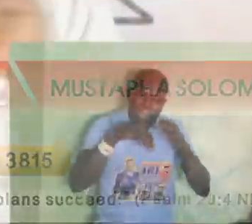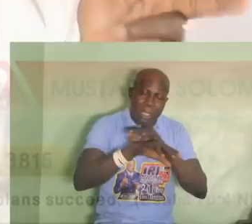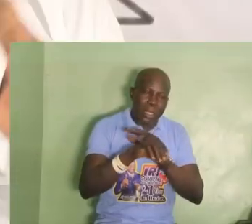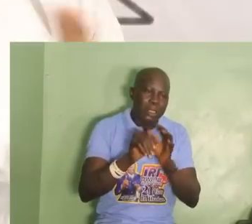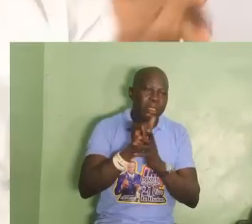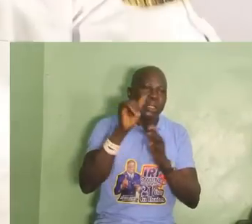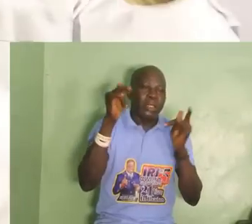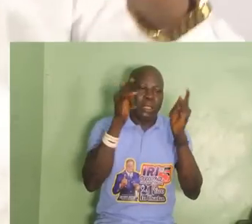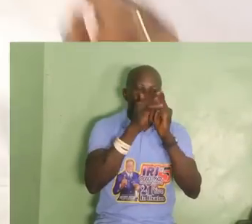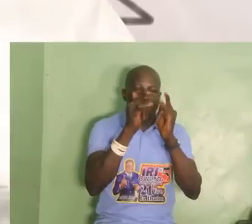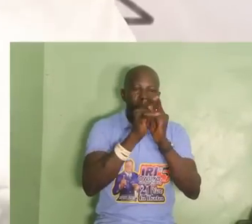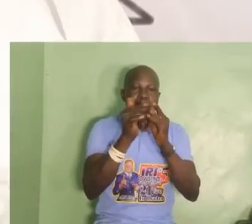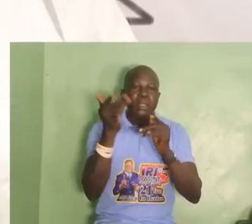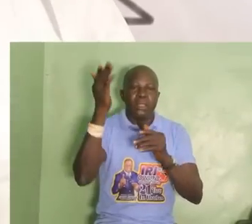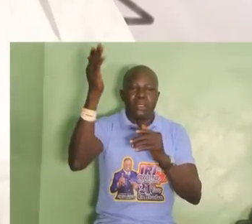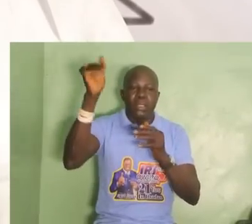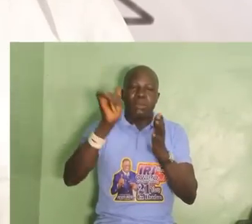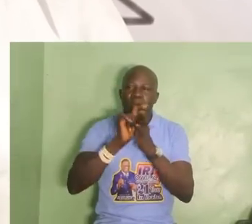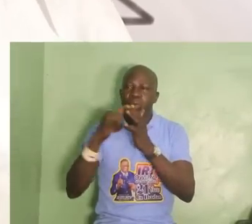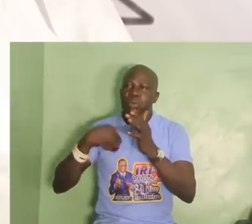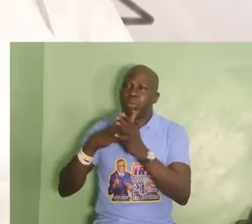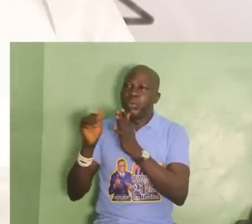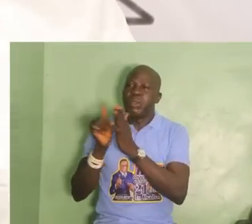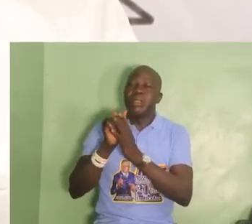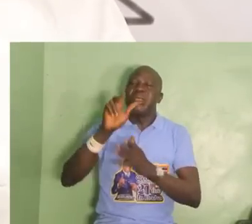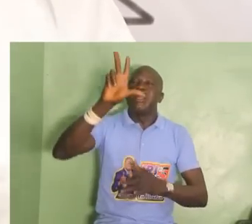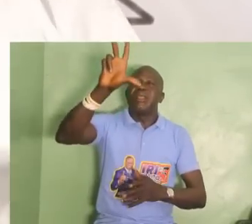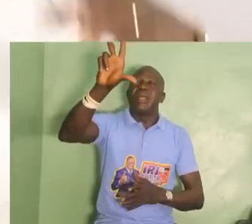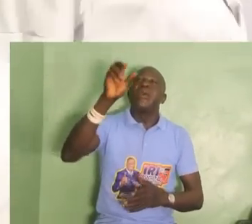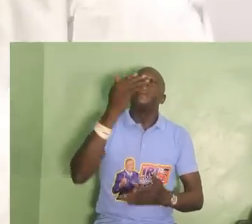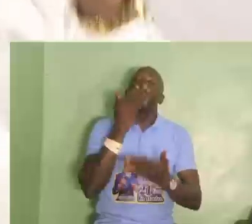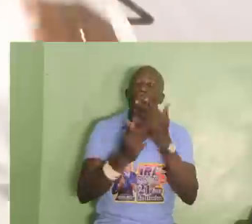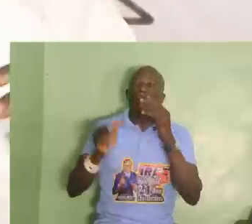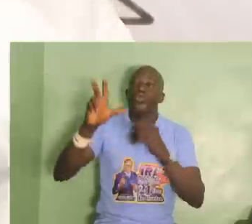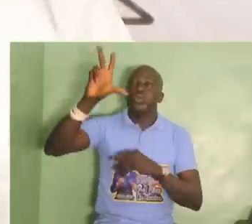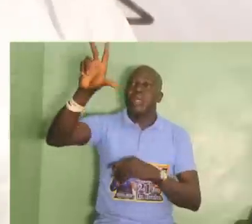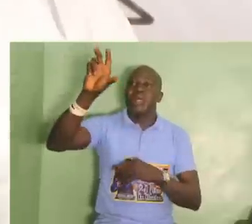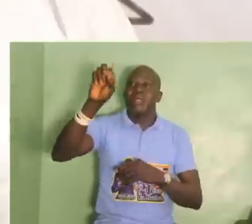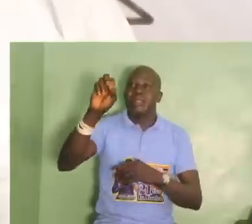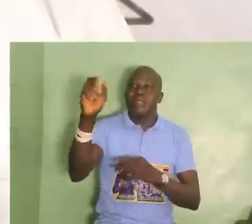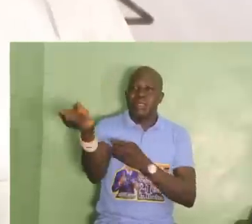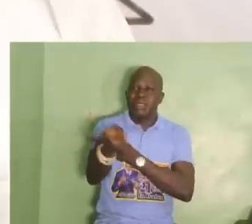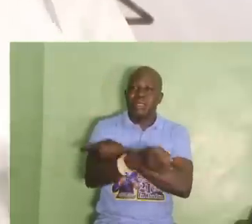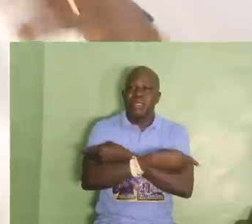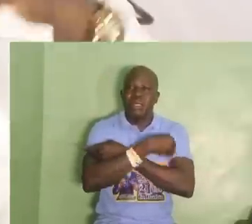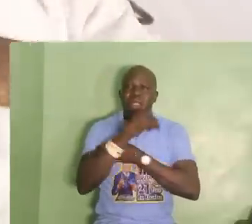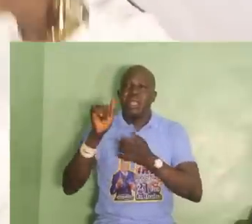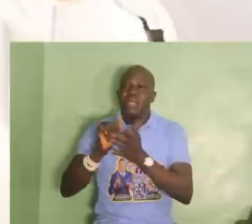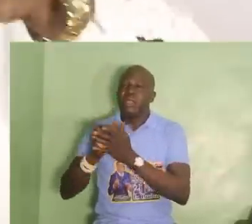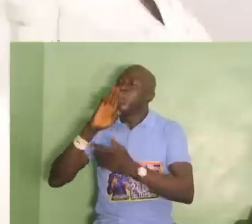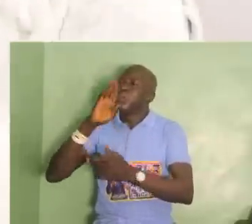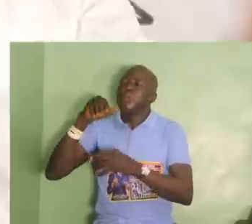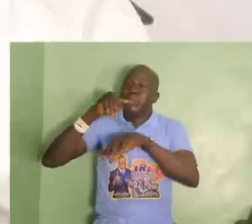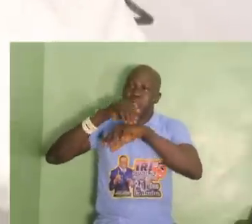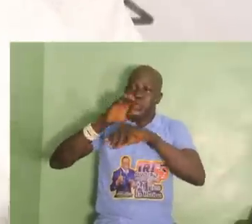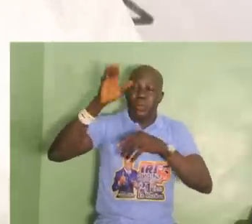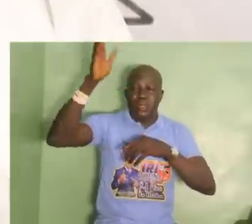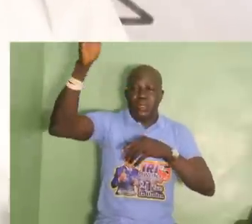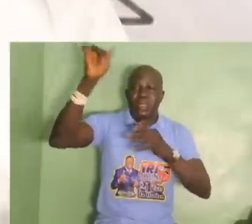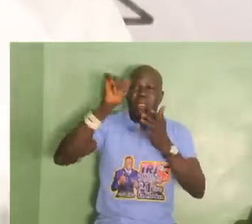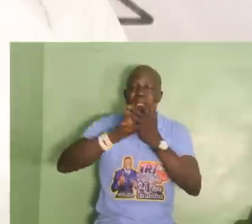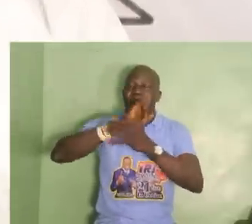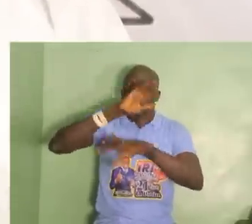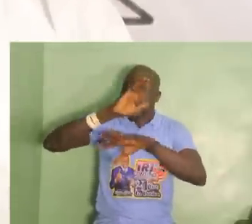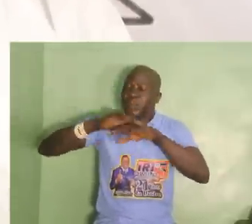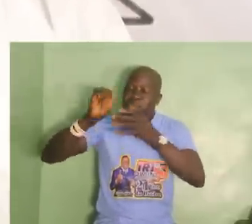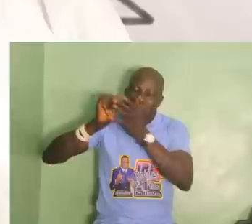this two account then the for all account so that I give you another number iba ta ko pe me e mo ko le le see that is me o le je mi ki wa for all account mi la